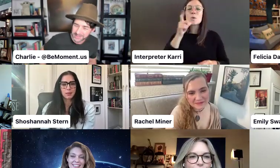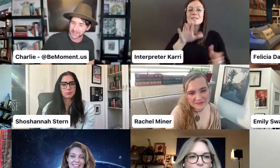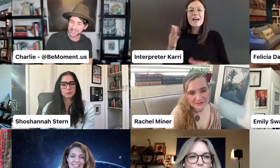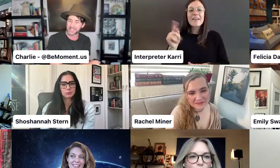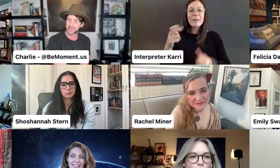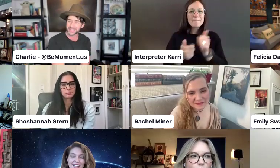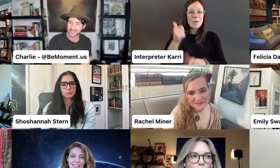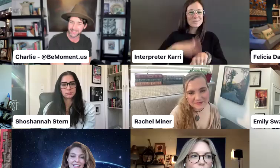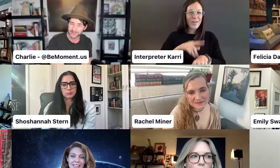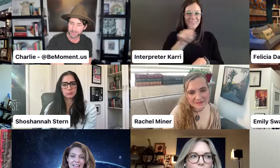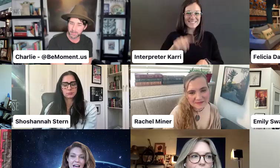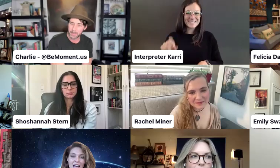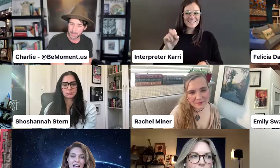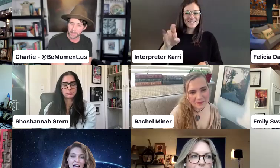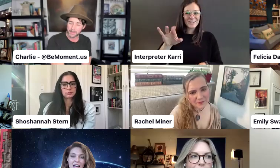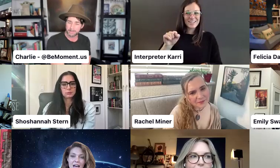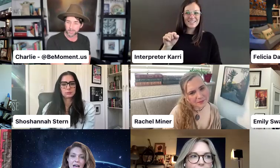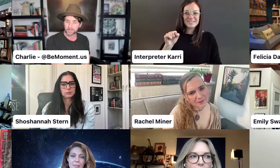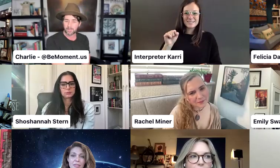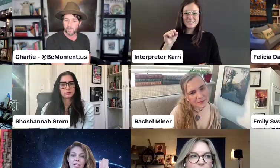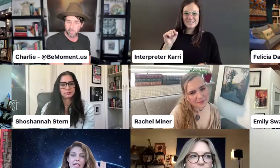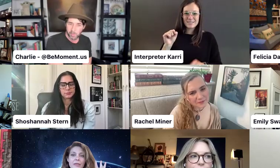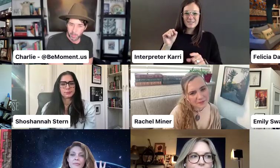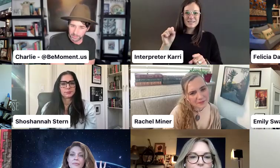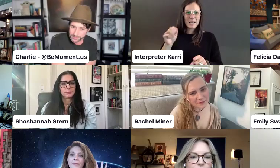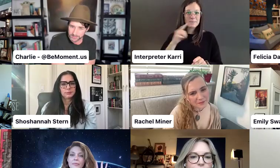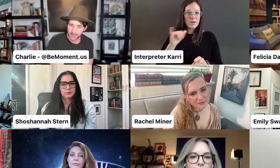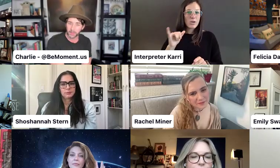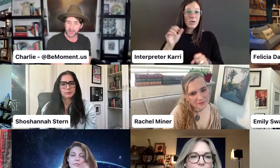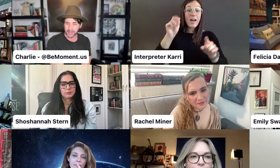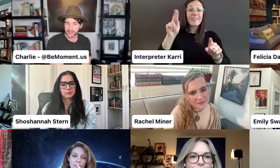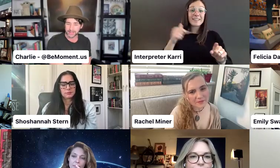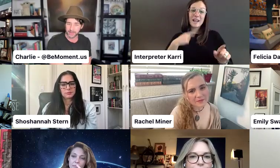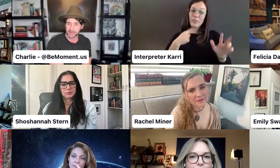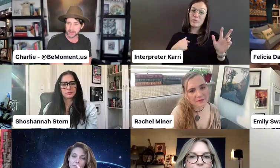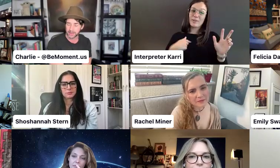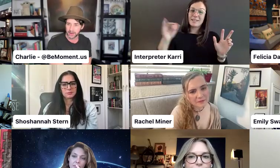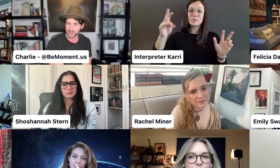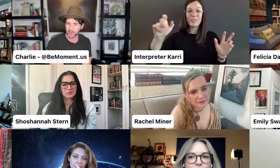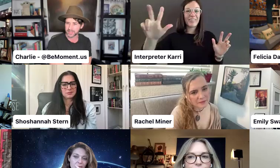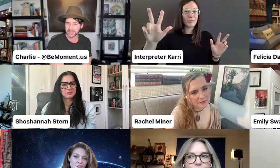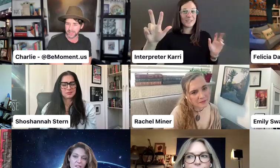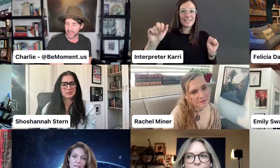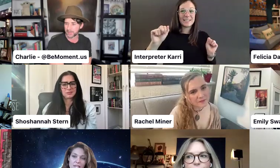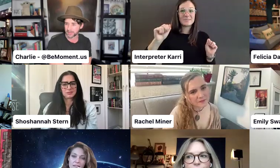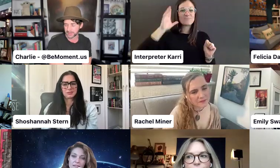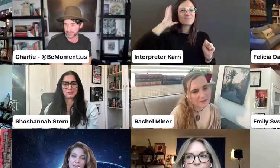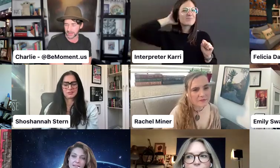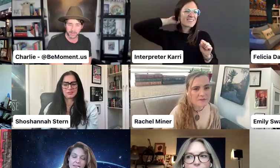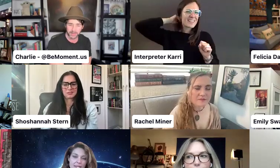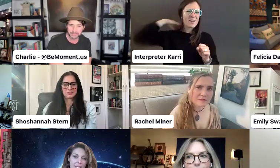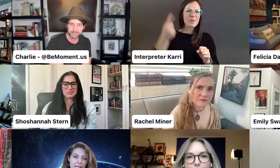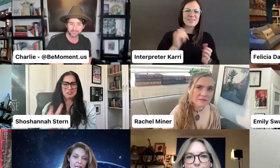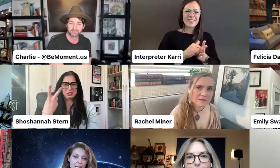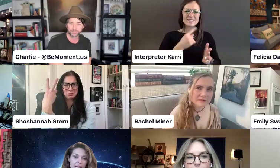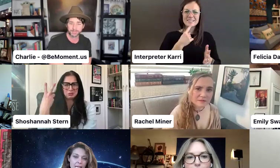on this series? Oh, I'm 3. Amongst Us? Well, yeah. I mean, and also, what does that say about I got